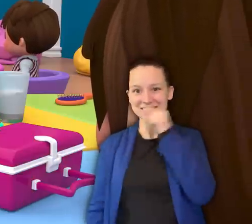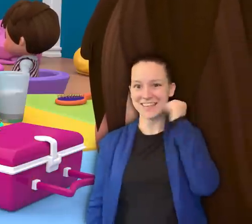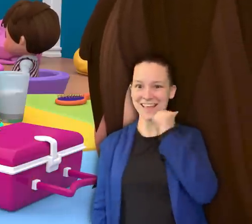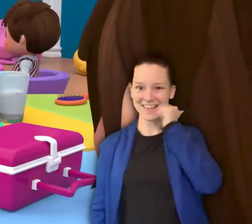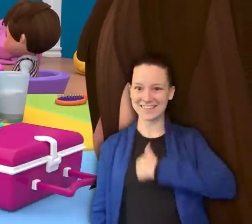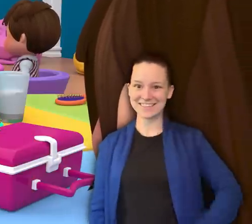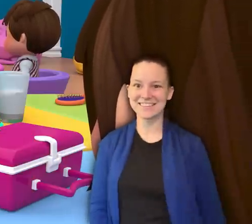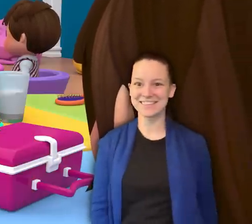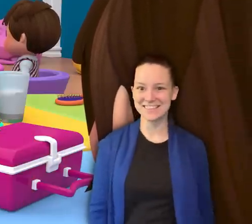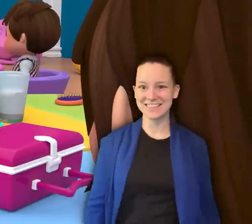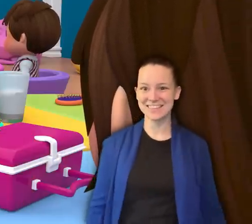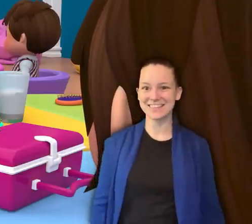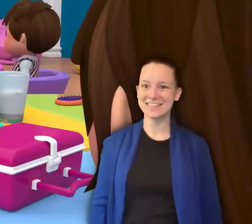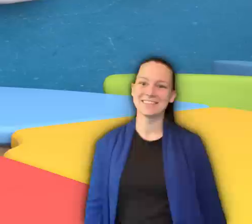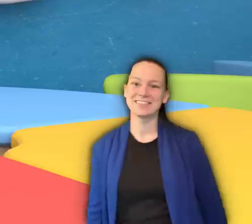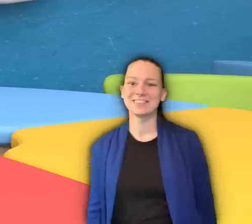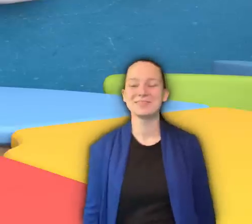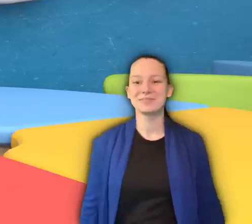brush it every day